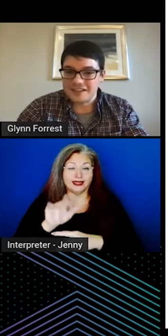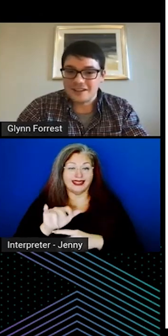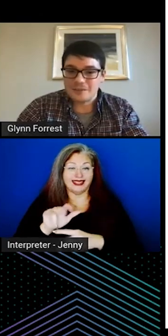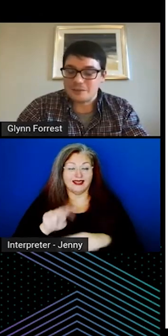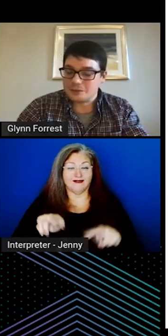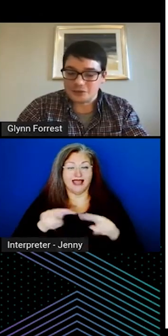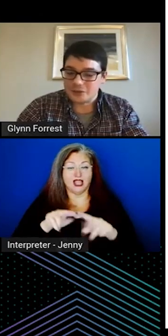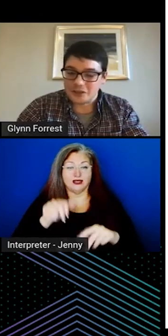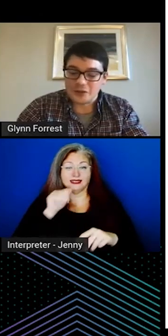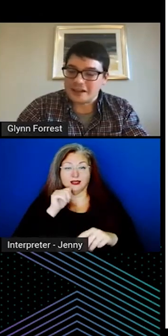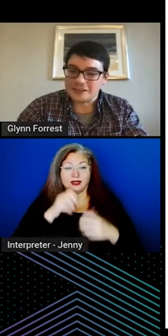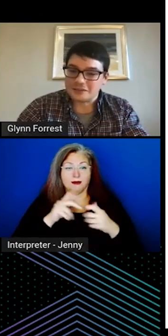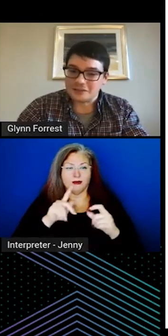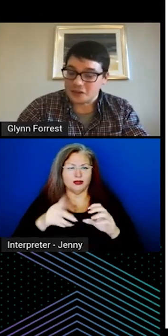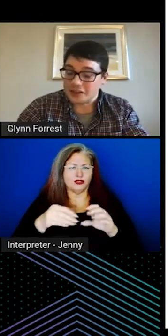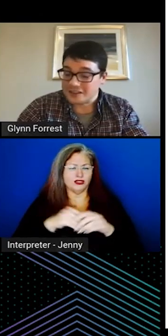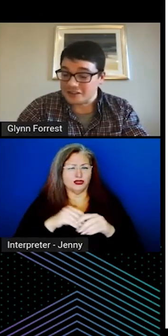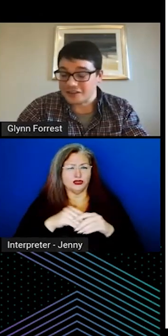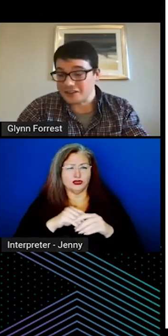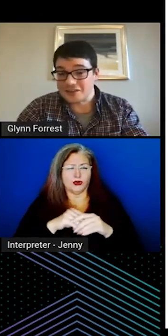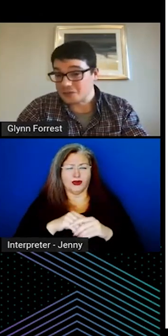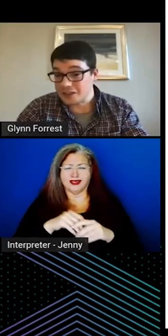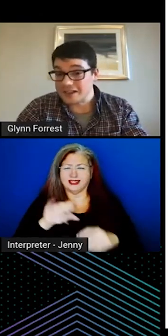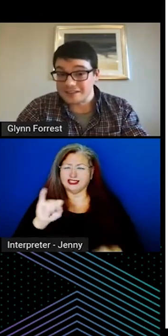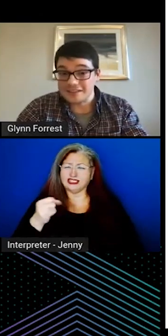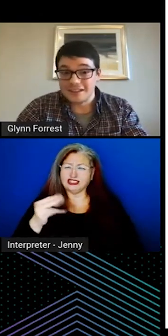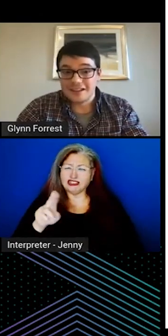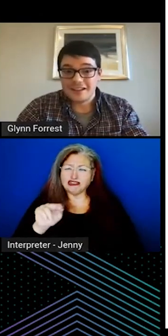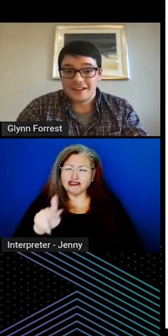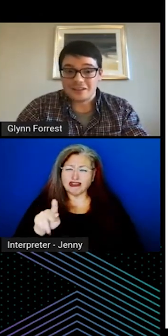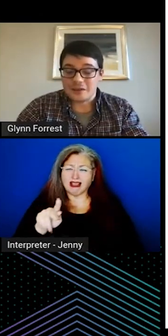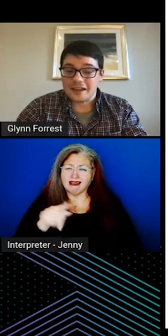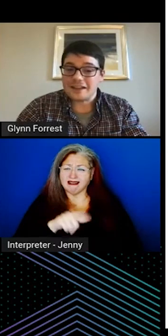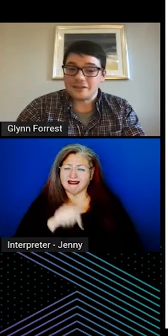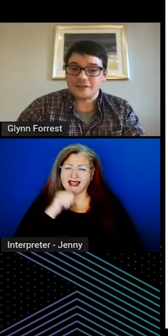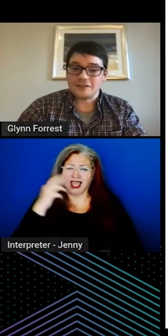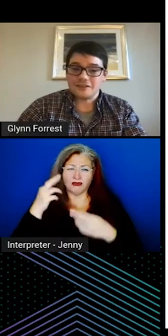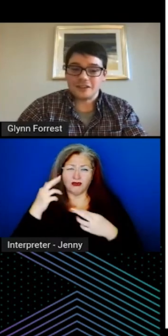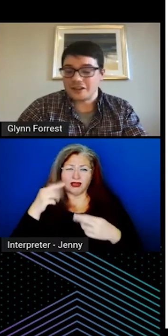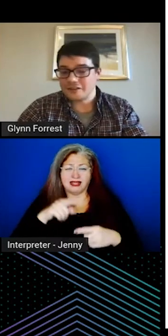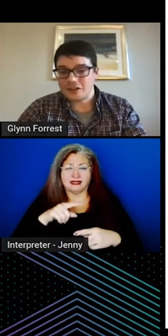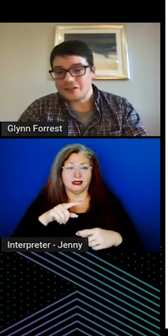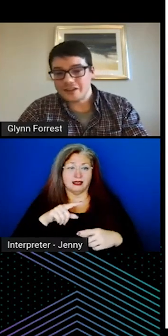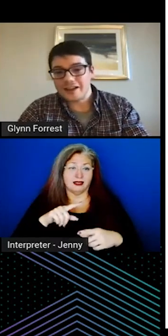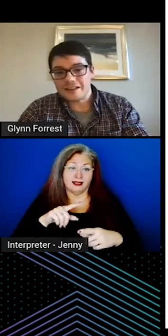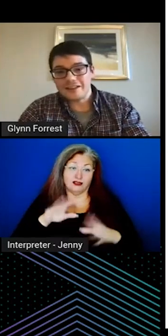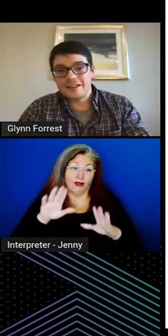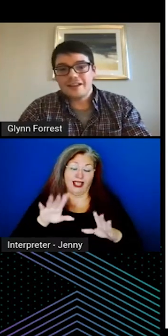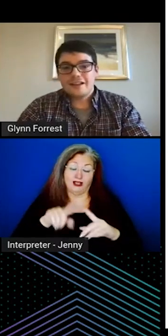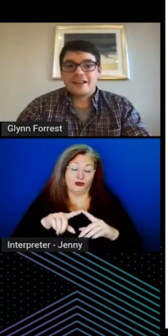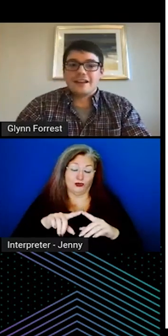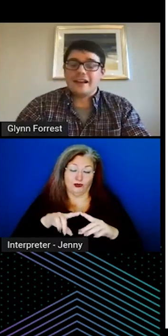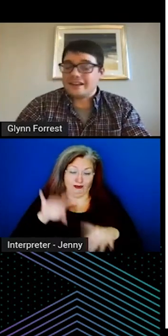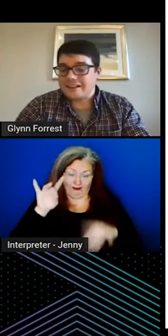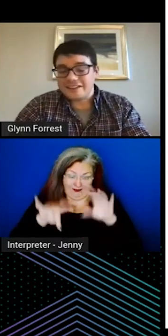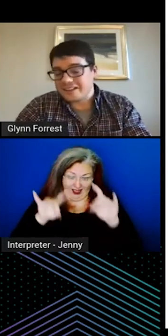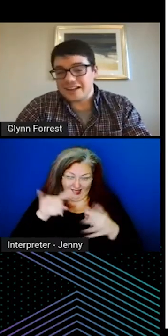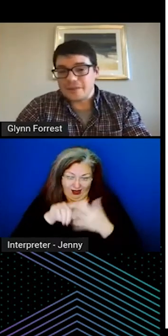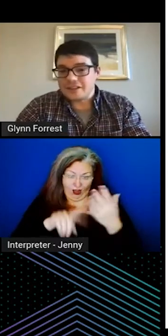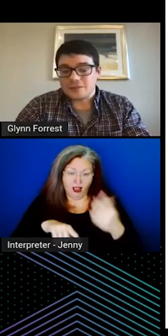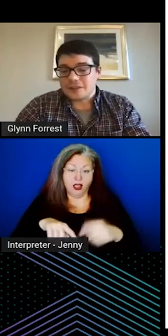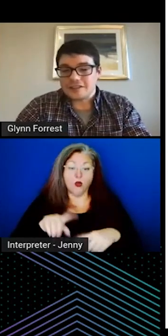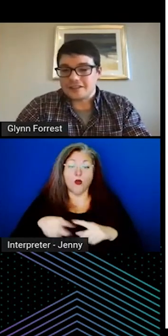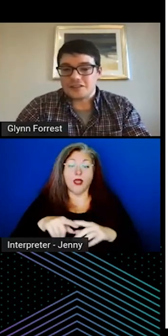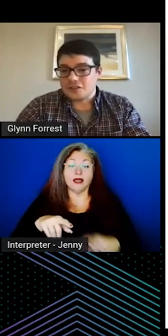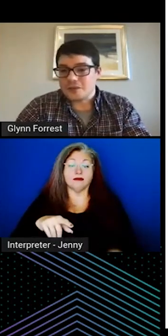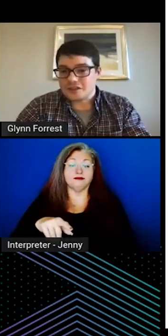engines. People storing all kinds of junk in there that you didn't realize is quite handy for uncovering all of that. And at the end of the day, it might